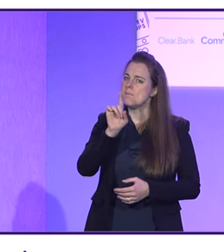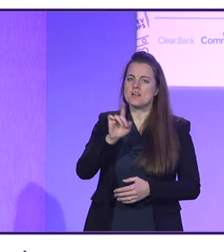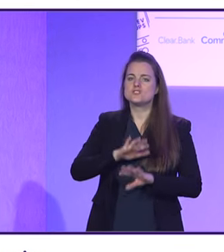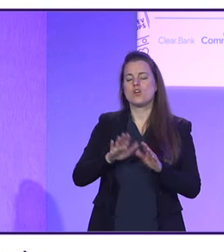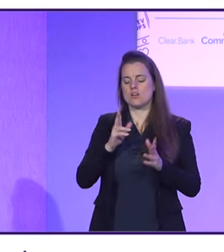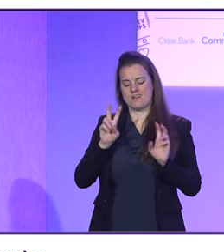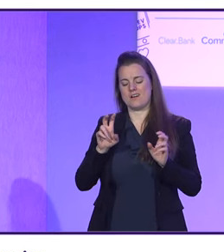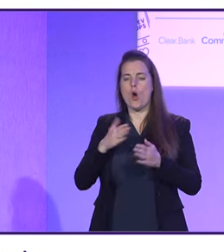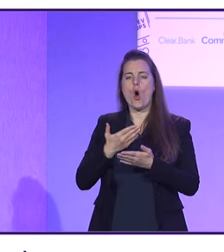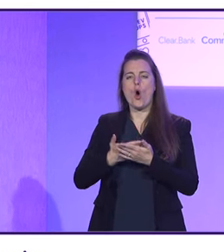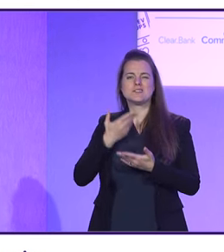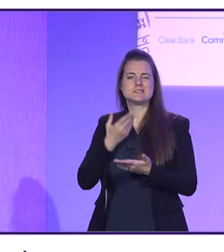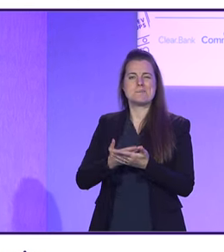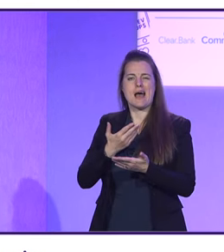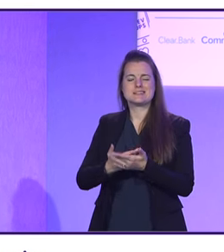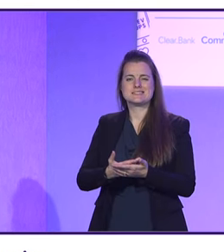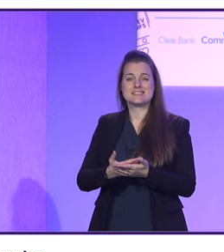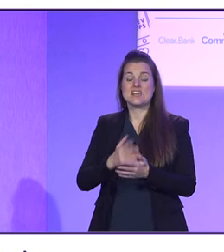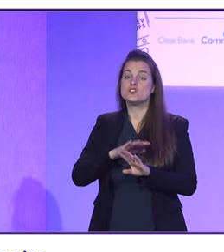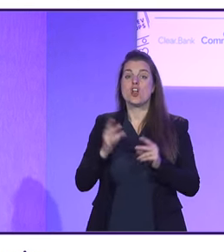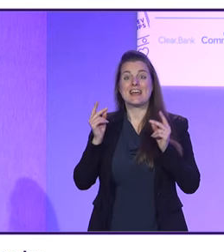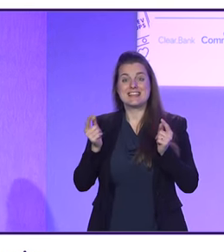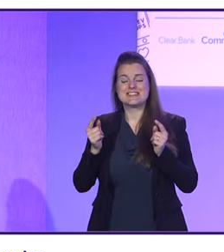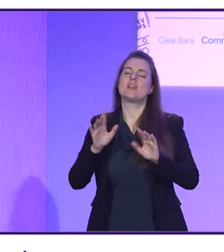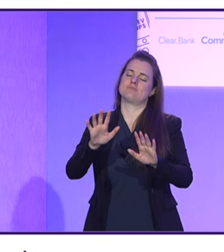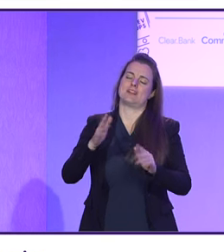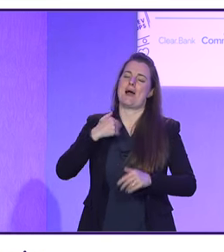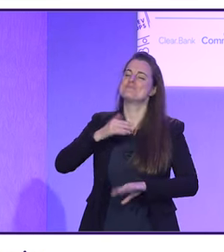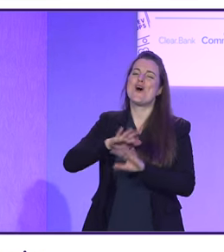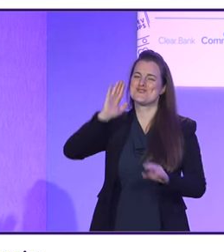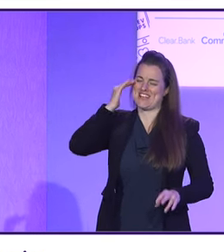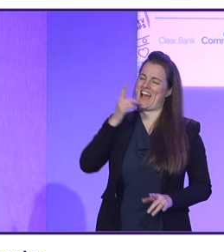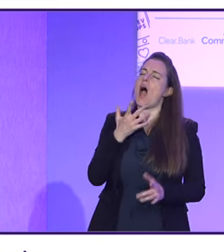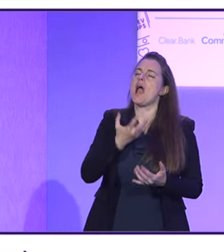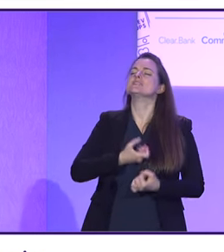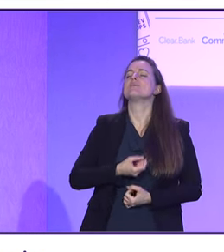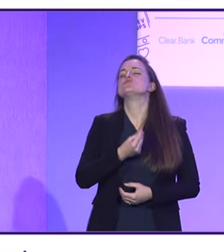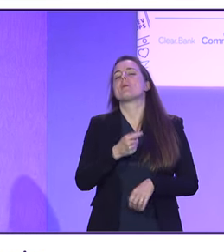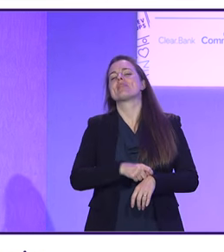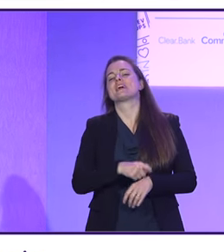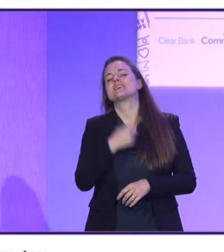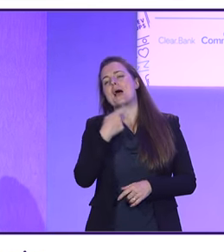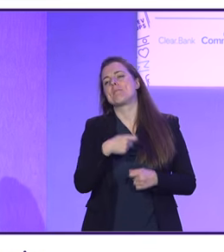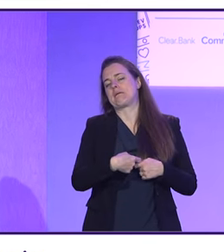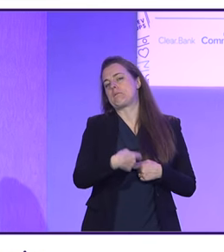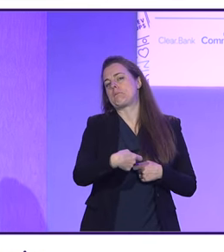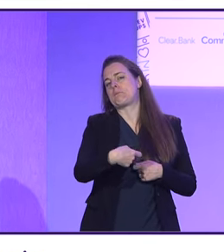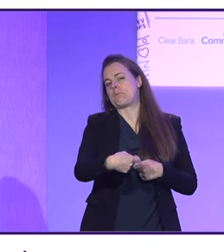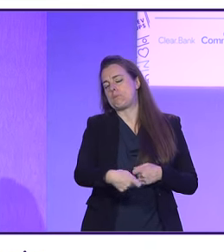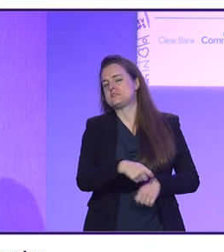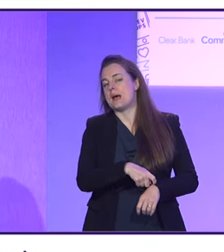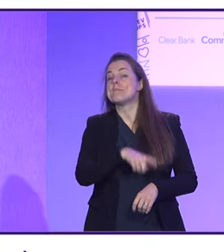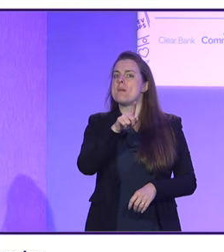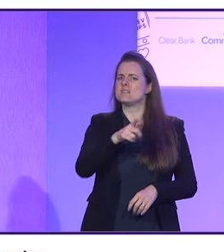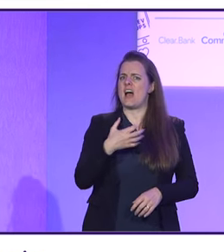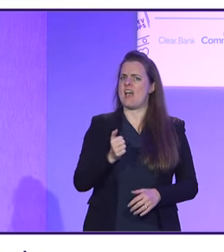back? It may not be instant. I'm not crazy. I can accept that some things take time, but I should have it be a consistent and expected amount of